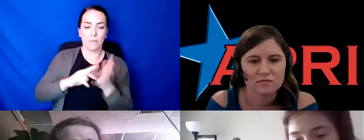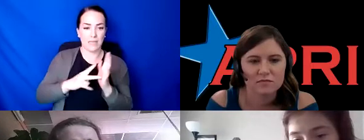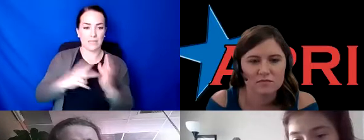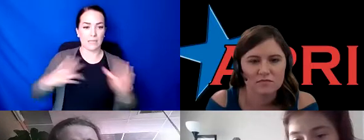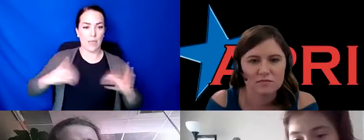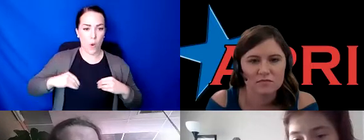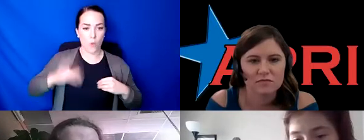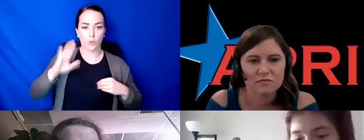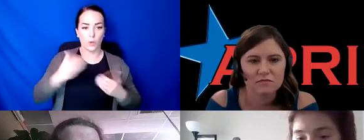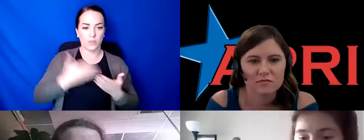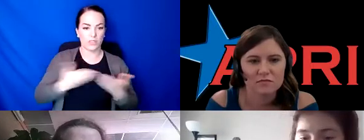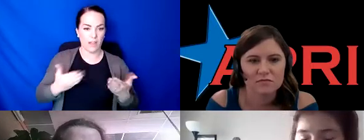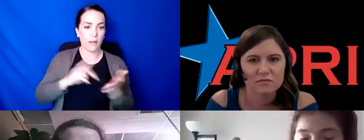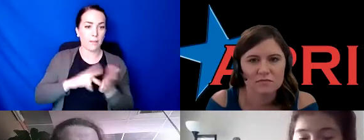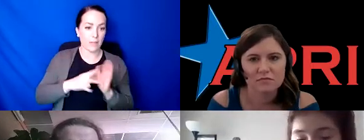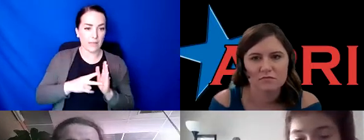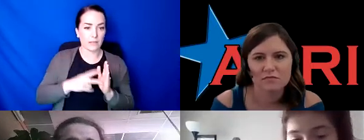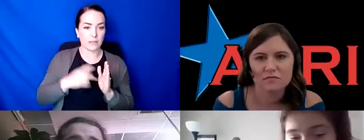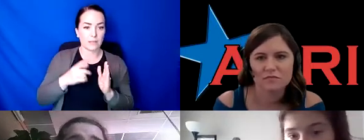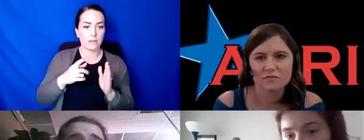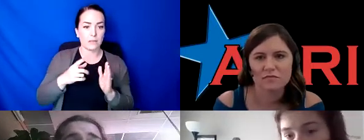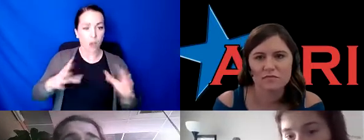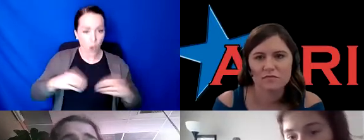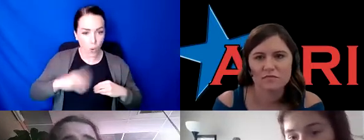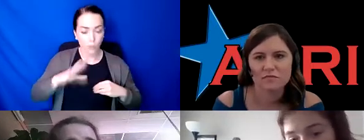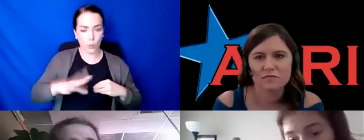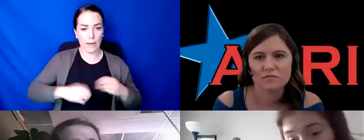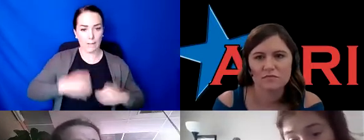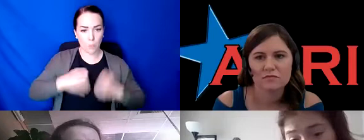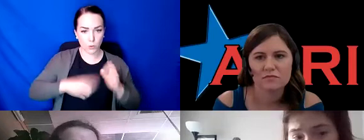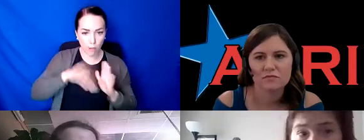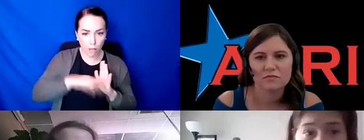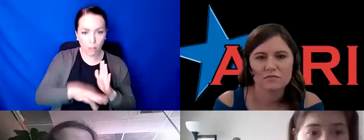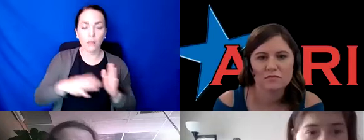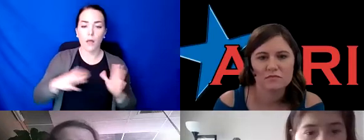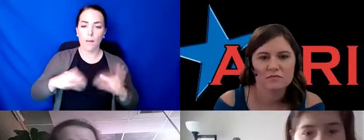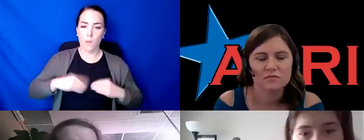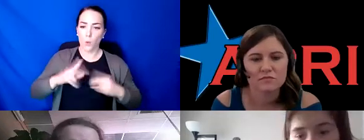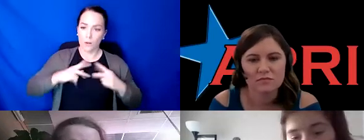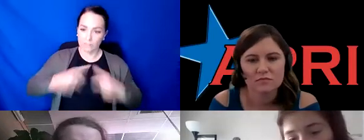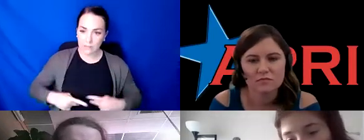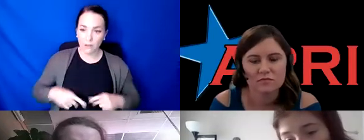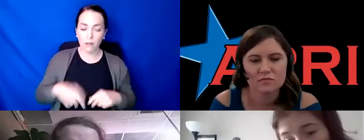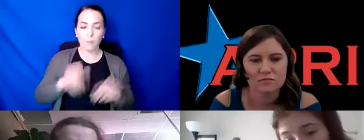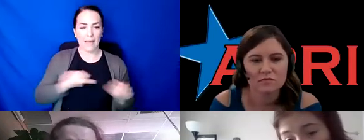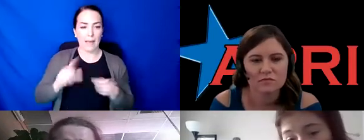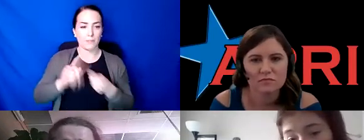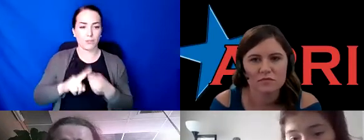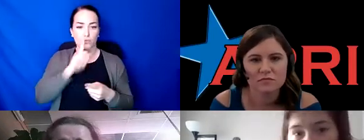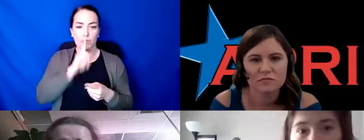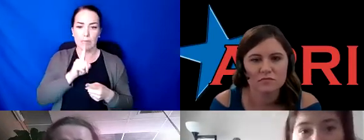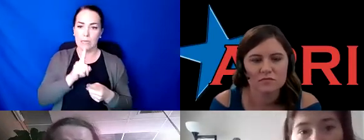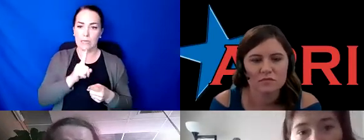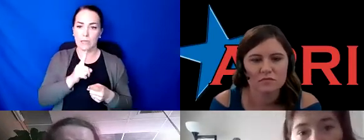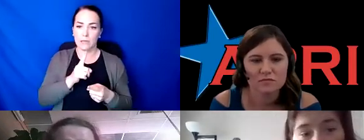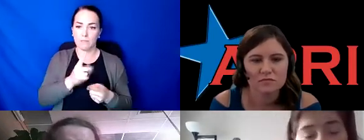stuff, right? Being able to own your emotional stuff, being able to own your physicals, being able to really step up, right? If you want